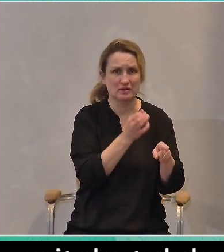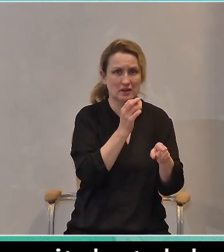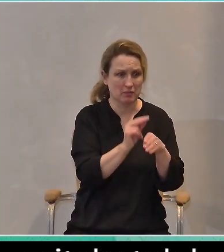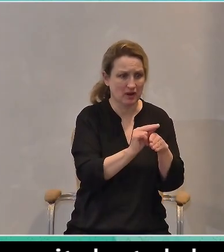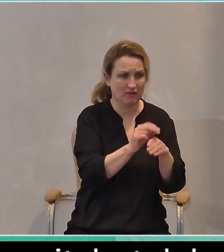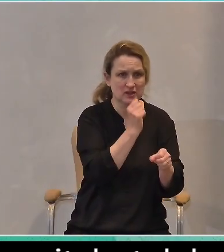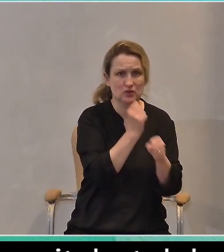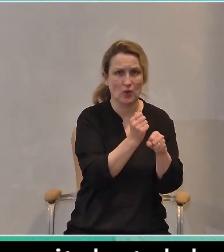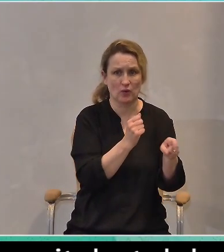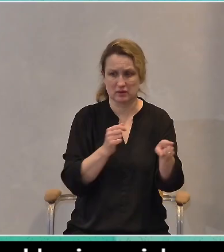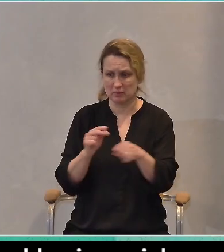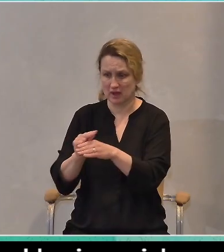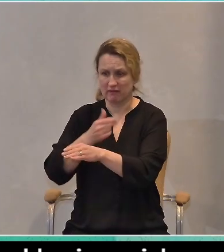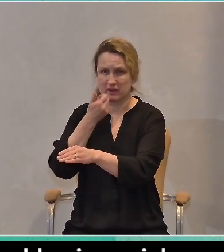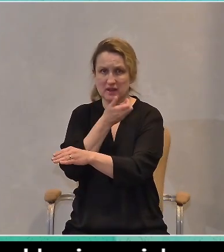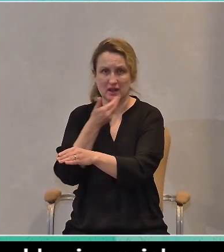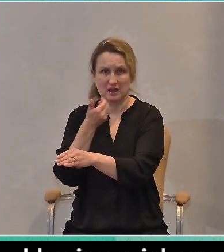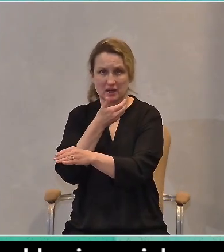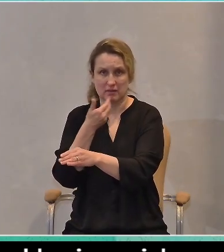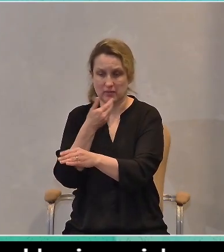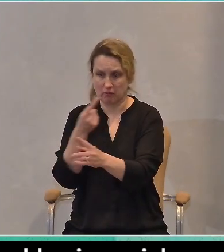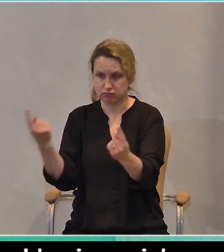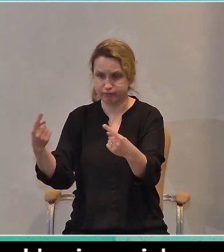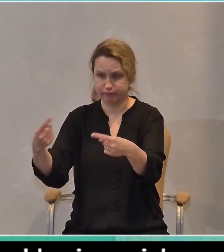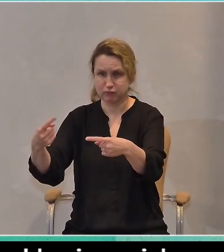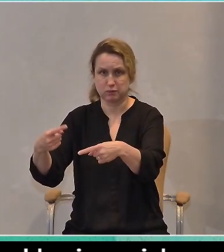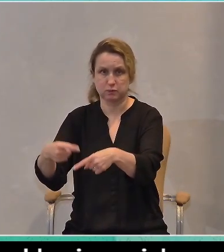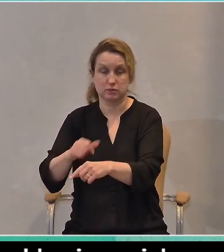ethically carry out a study where the